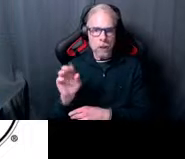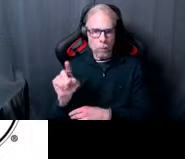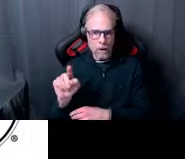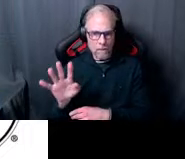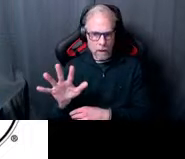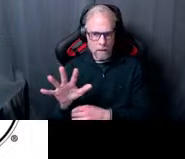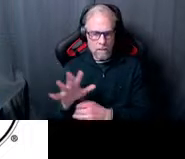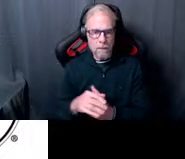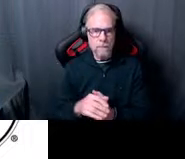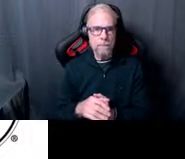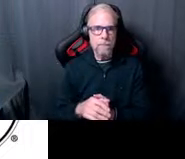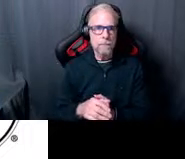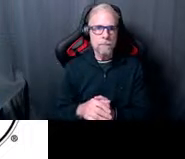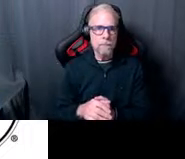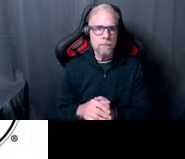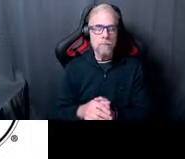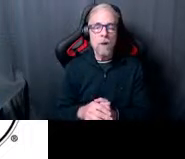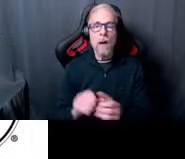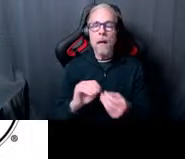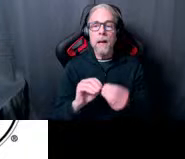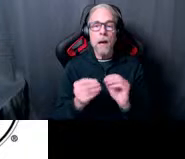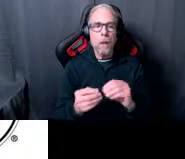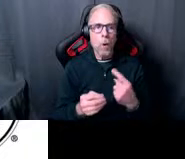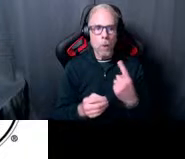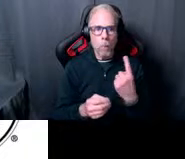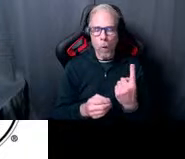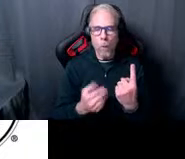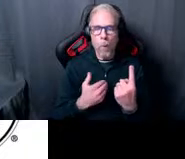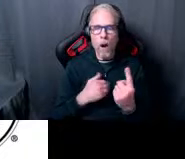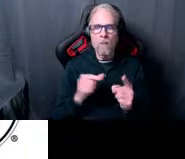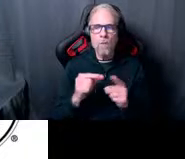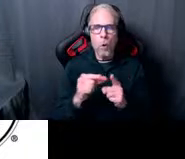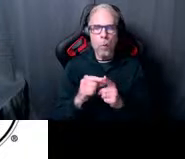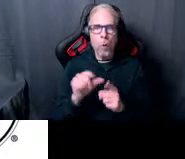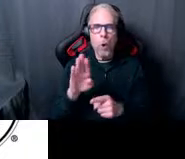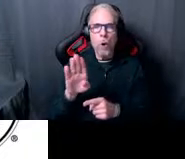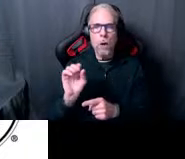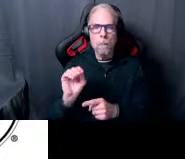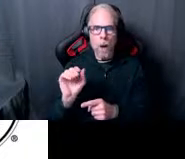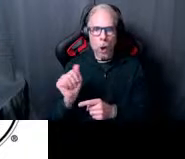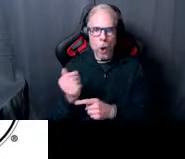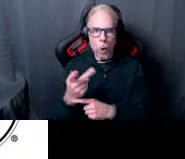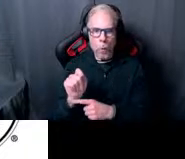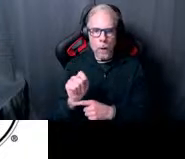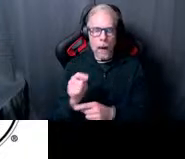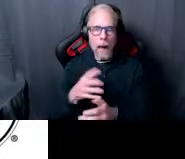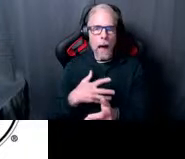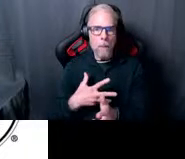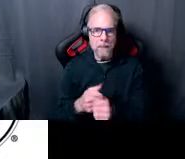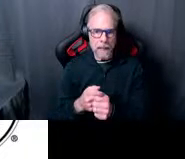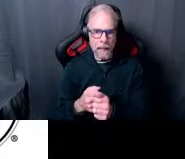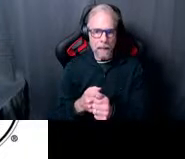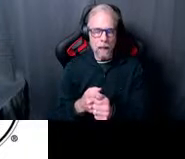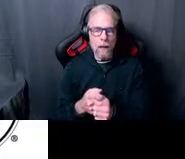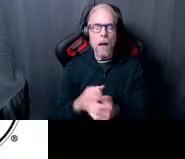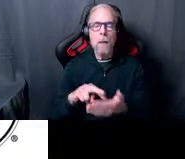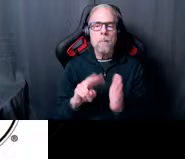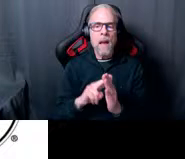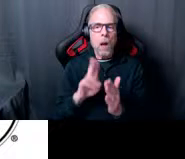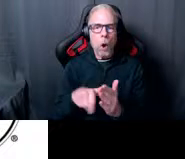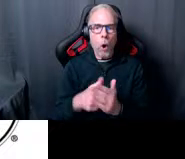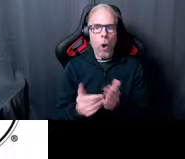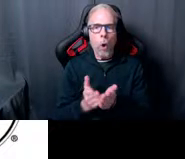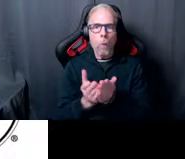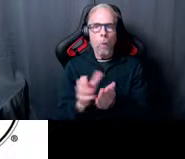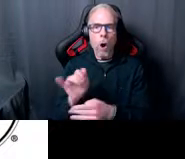736.010.0015, number 1, we have the word boat. Updated means all watercraft